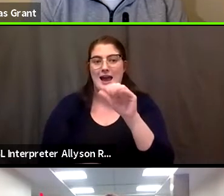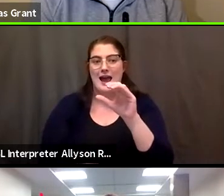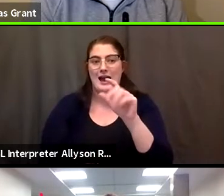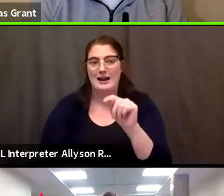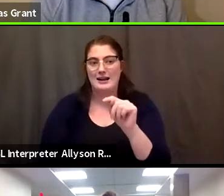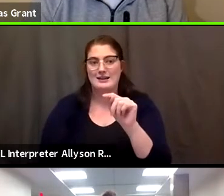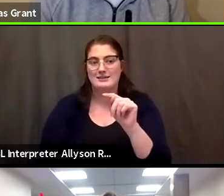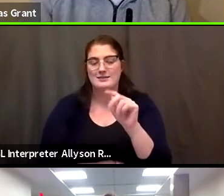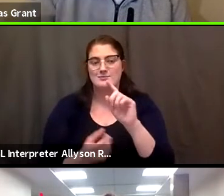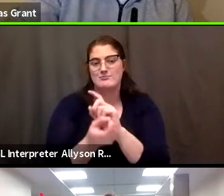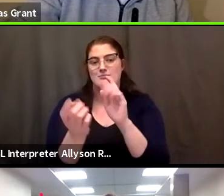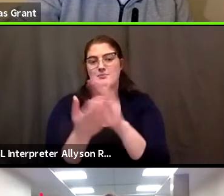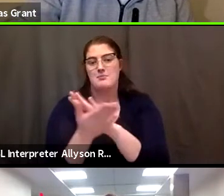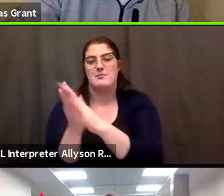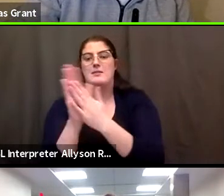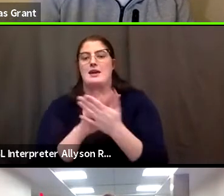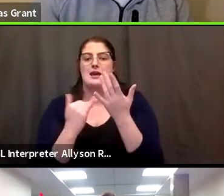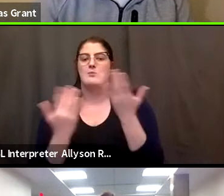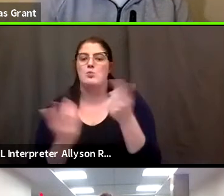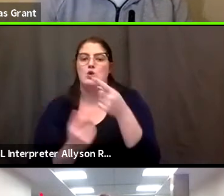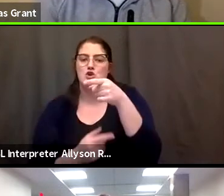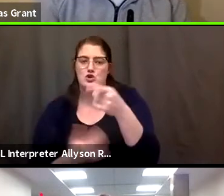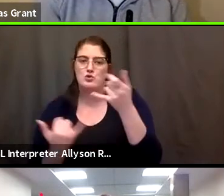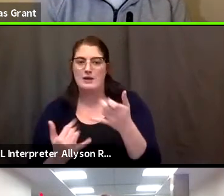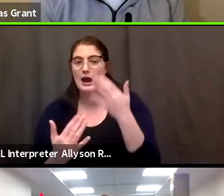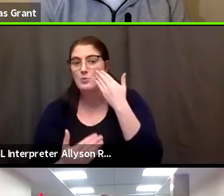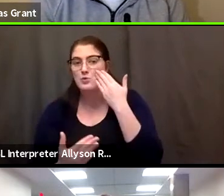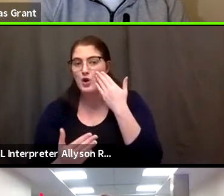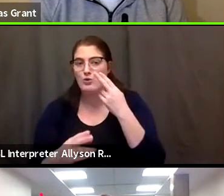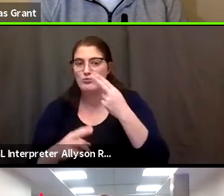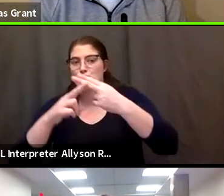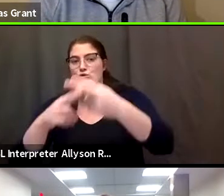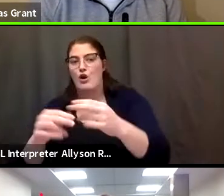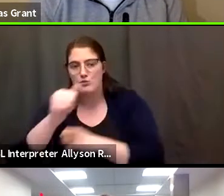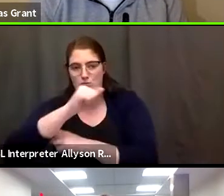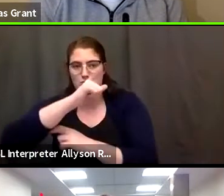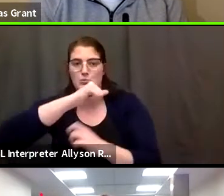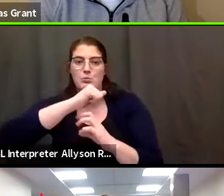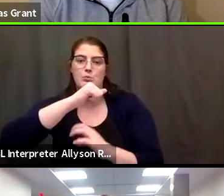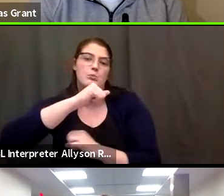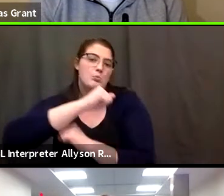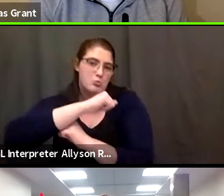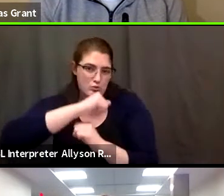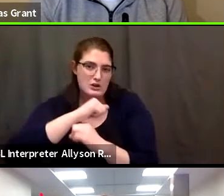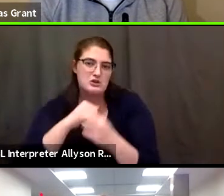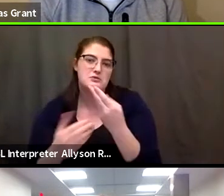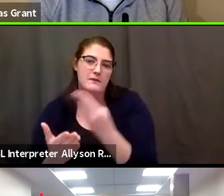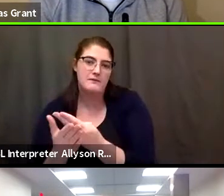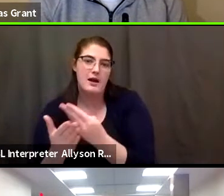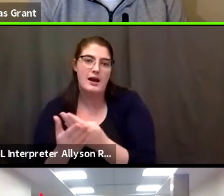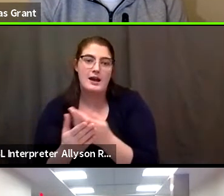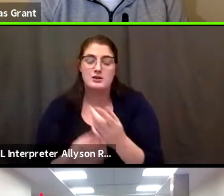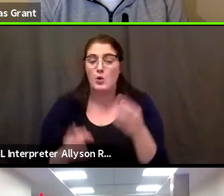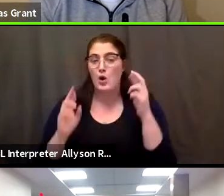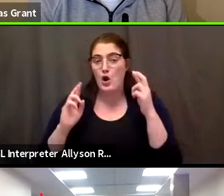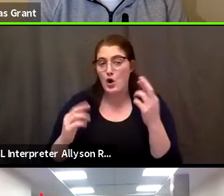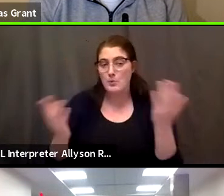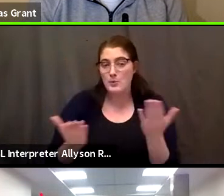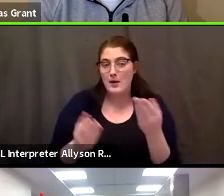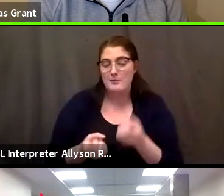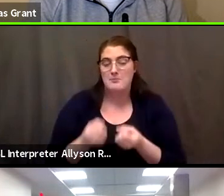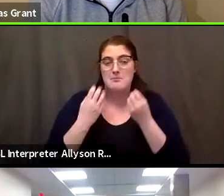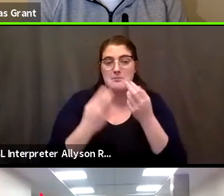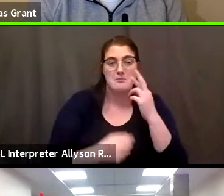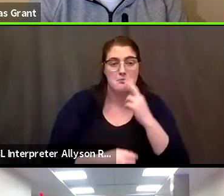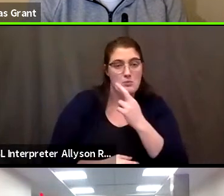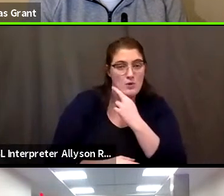the Bridge Fund. And it's our hope that as many restaurants, hotels, entertainment entities, and